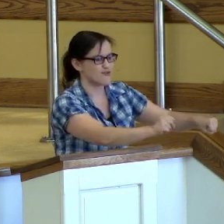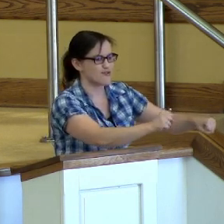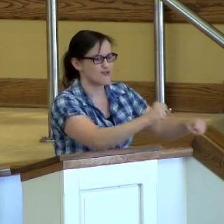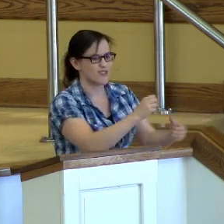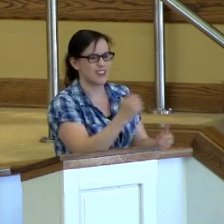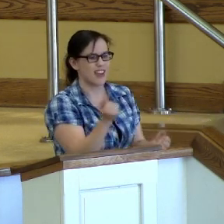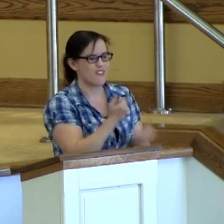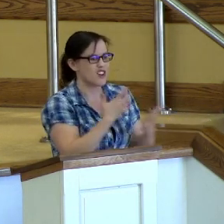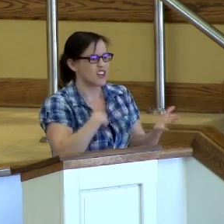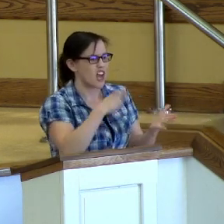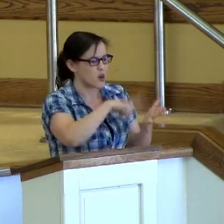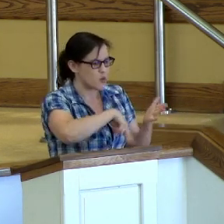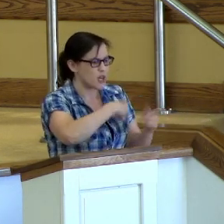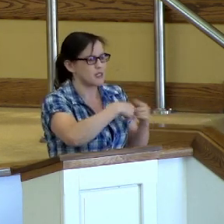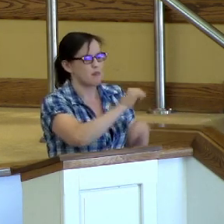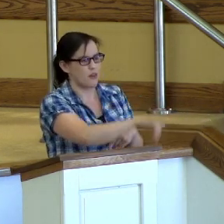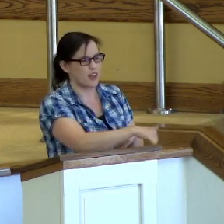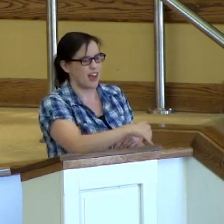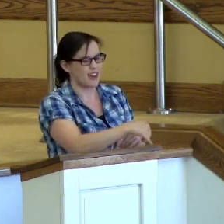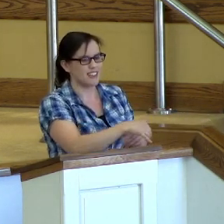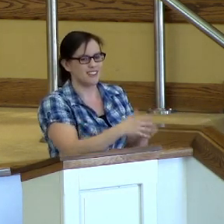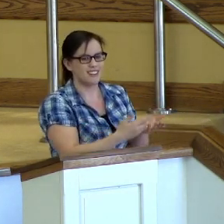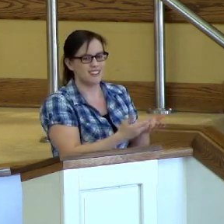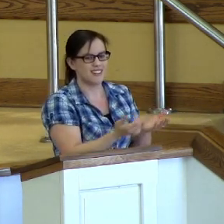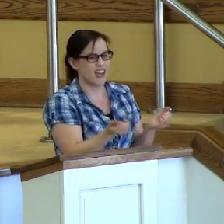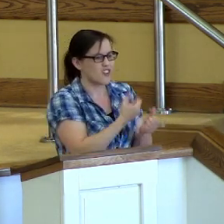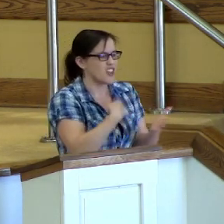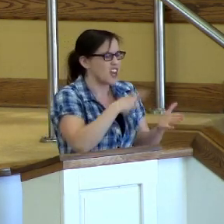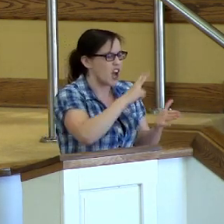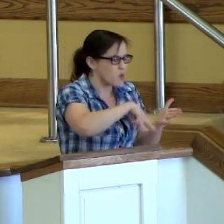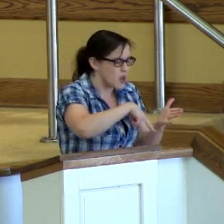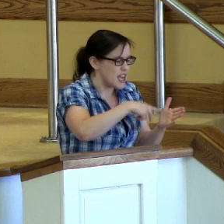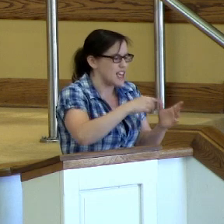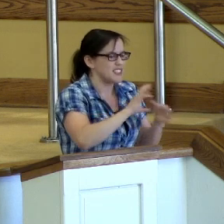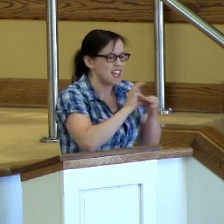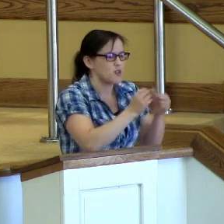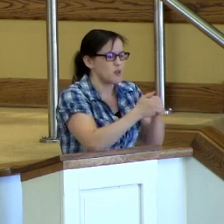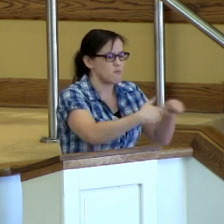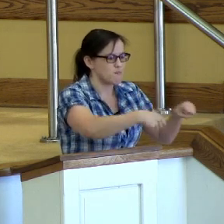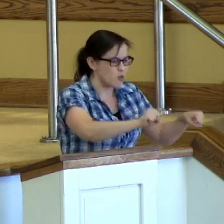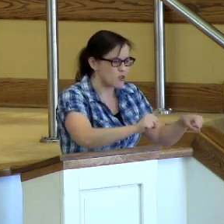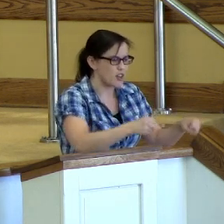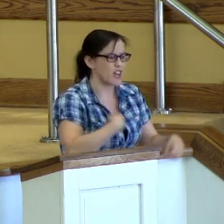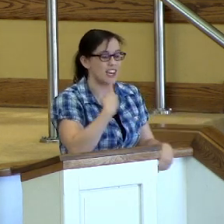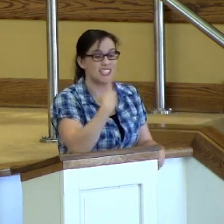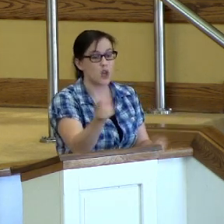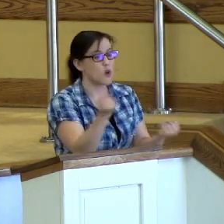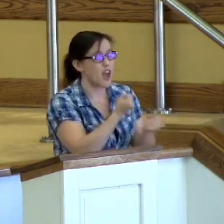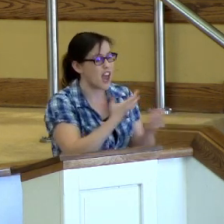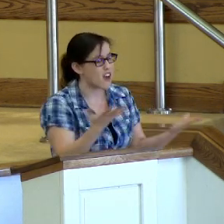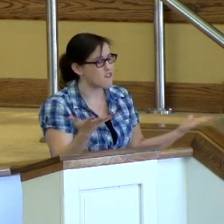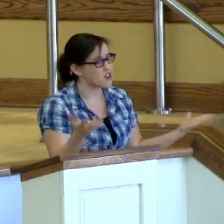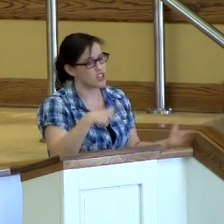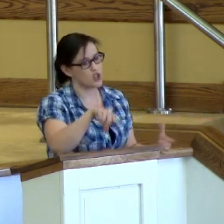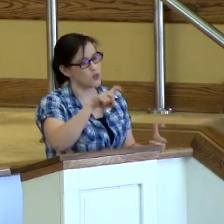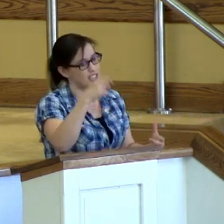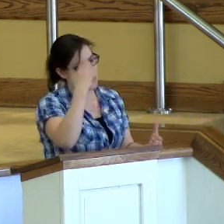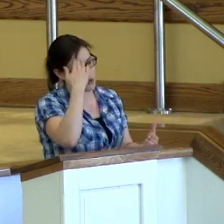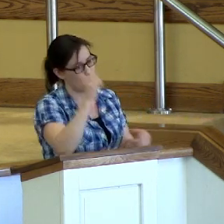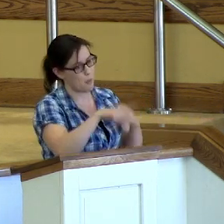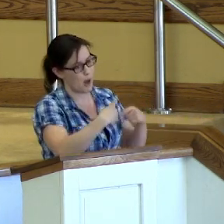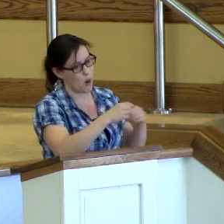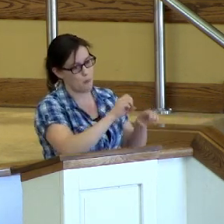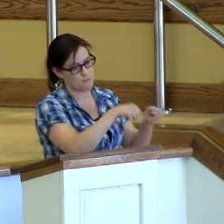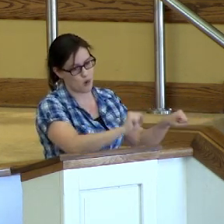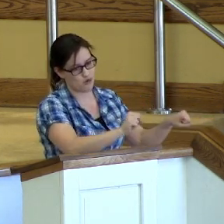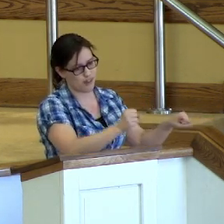anything in the late 70s, early 80s, I could tell you born stroke. I could tell you everything about everything. I mean, I lived for that stuff. And